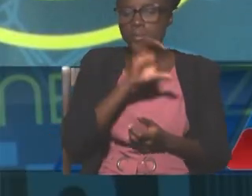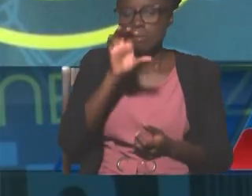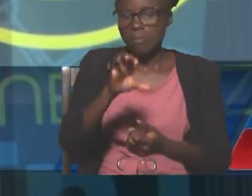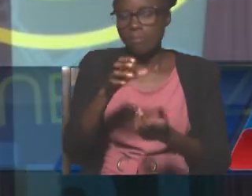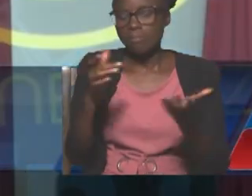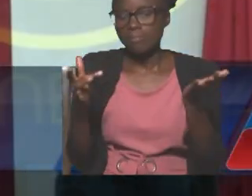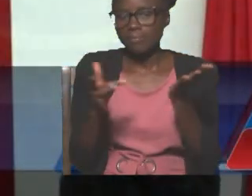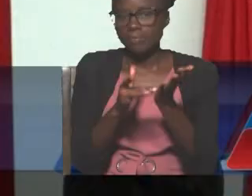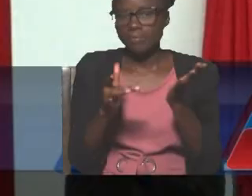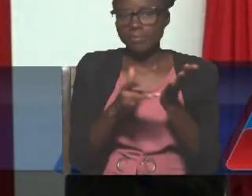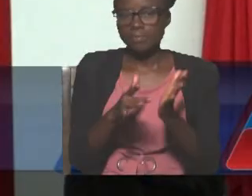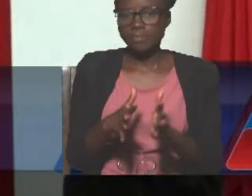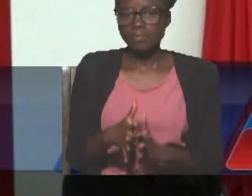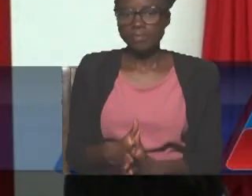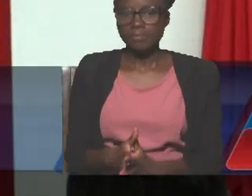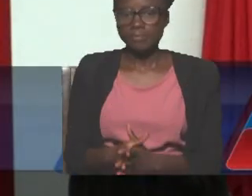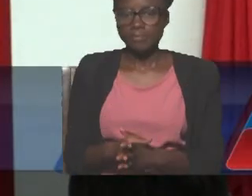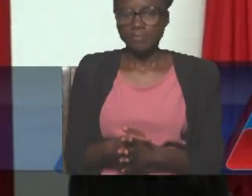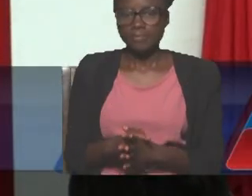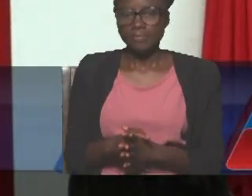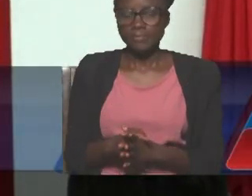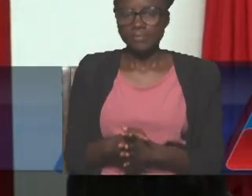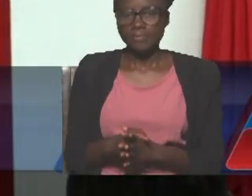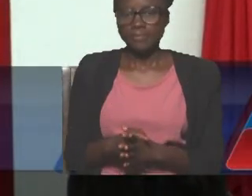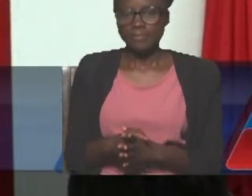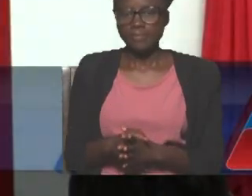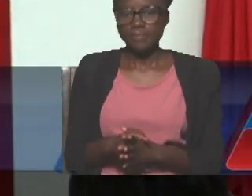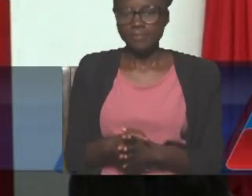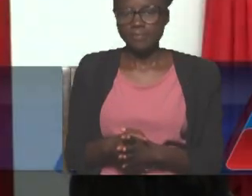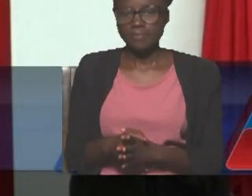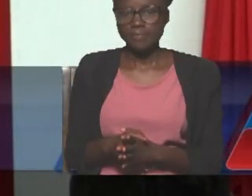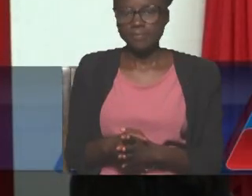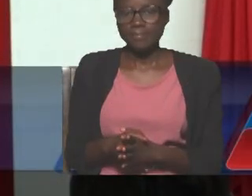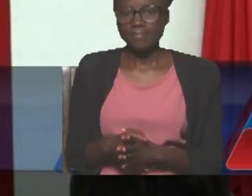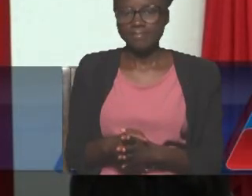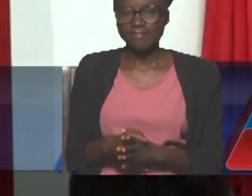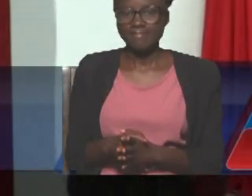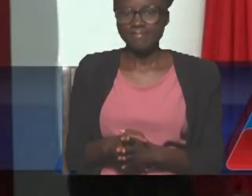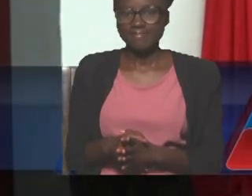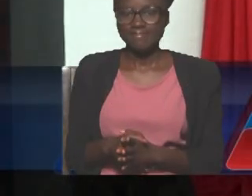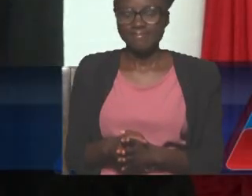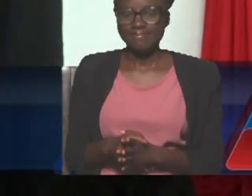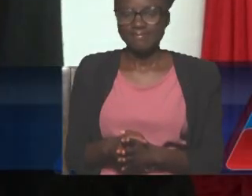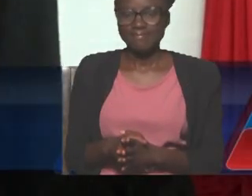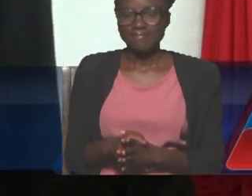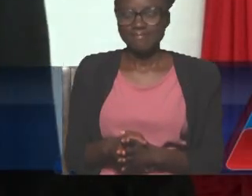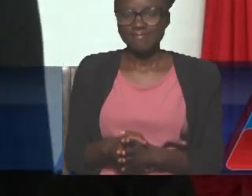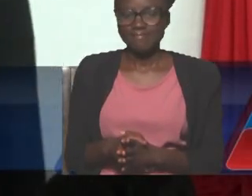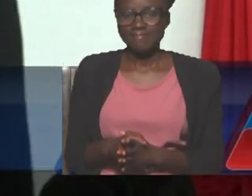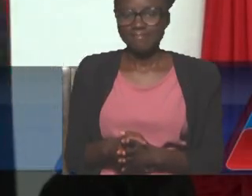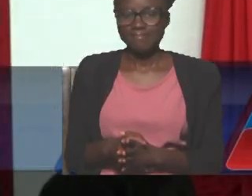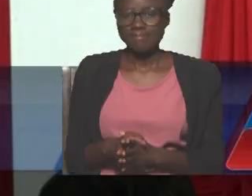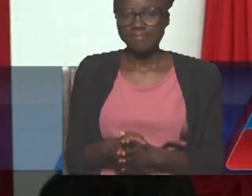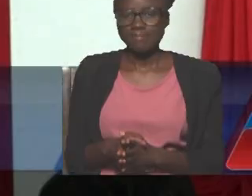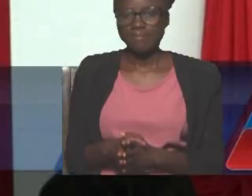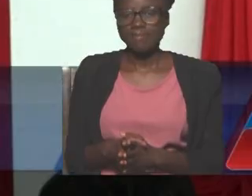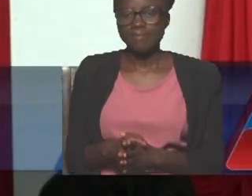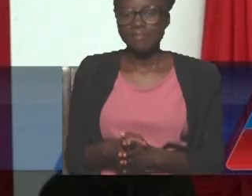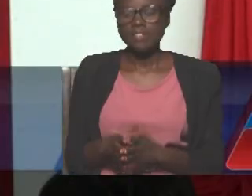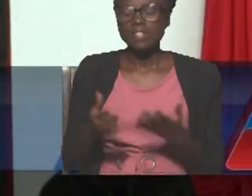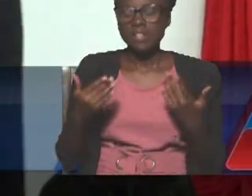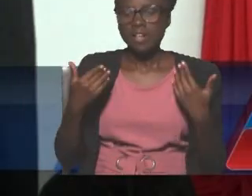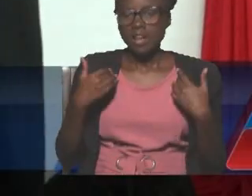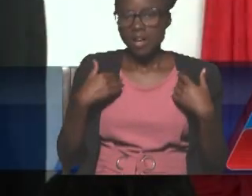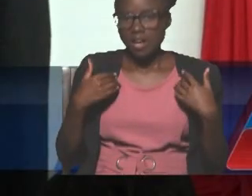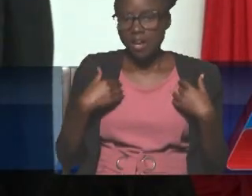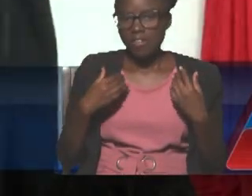technology. She affirmed the commitment of her board in advancing initiatives such as these in the community to fully utilize the